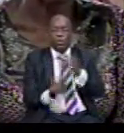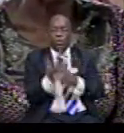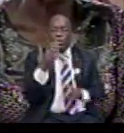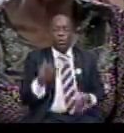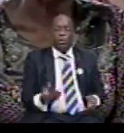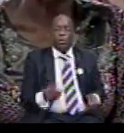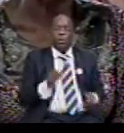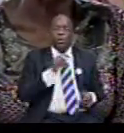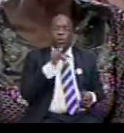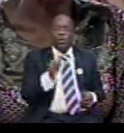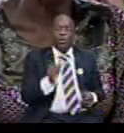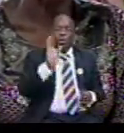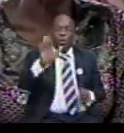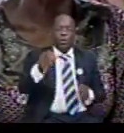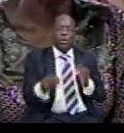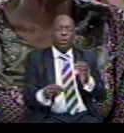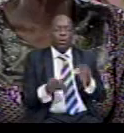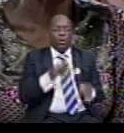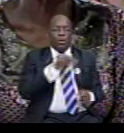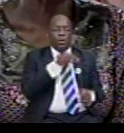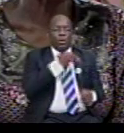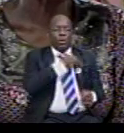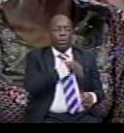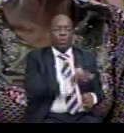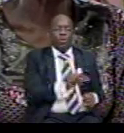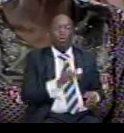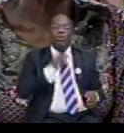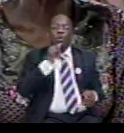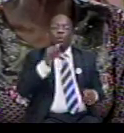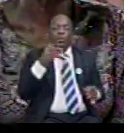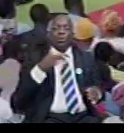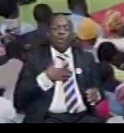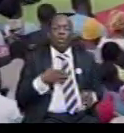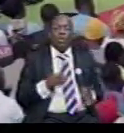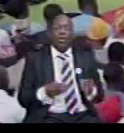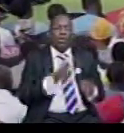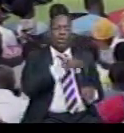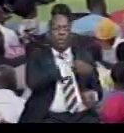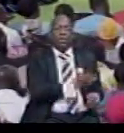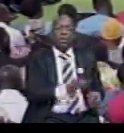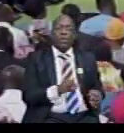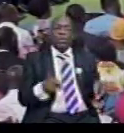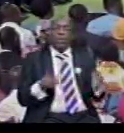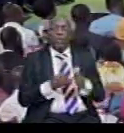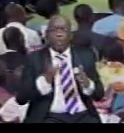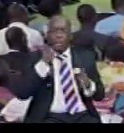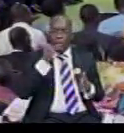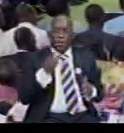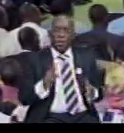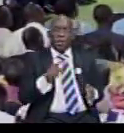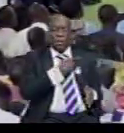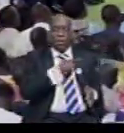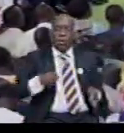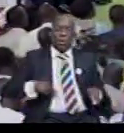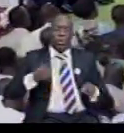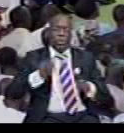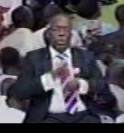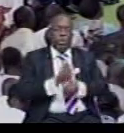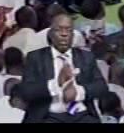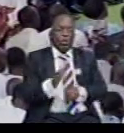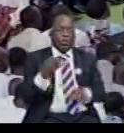your ministry, not my ministry. It's the kingdom of God. Do I want you to